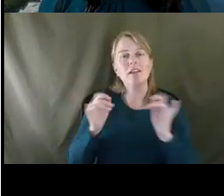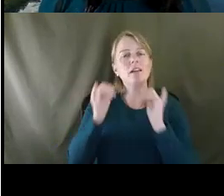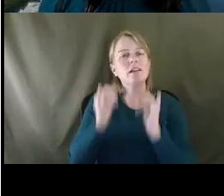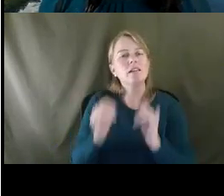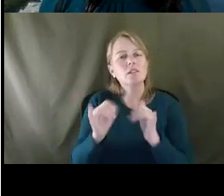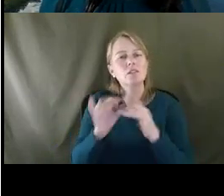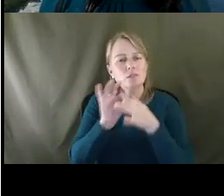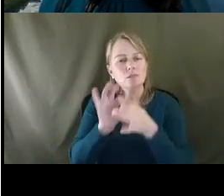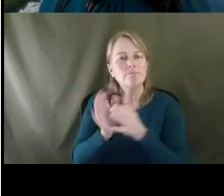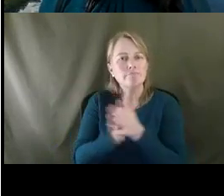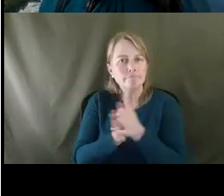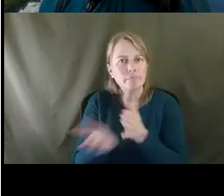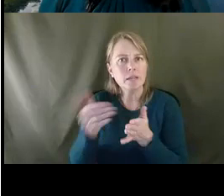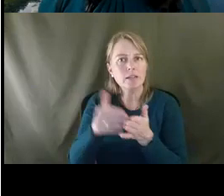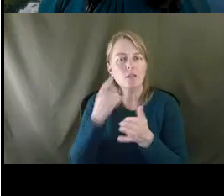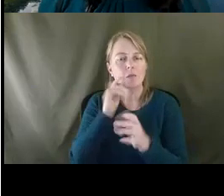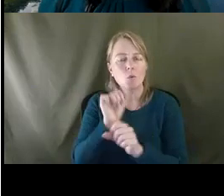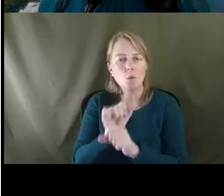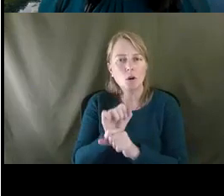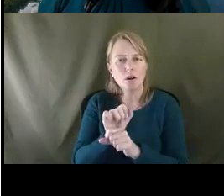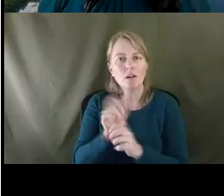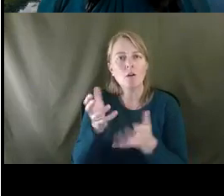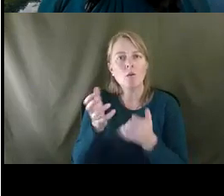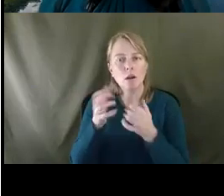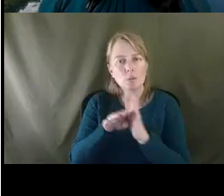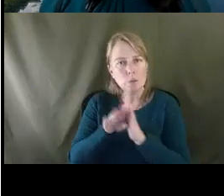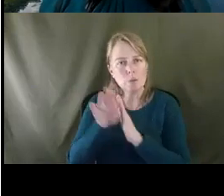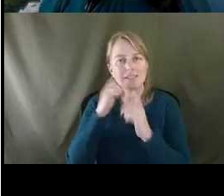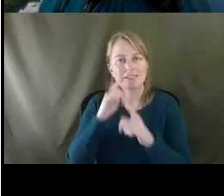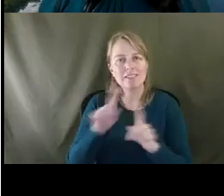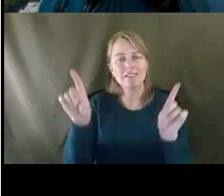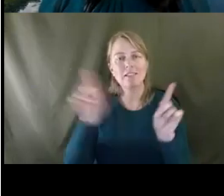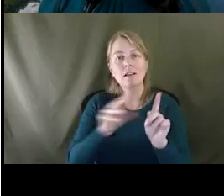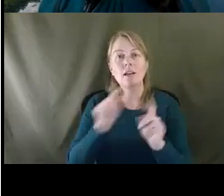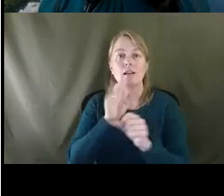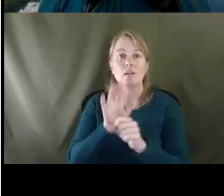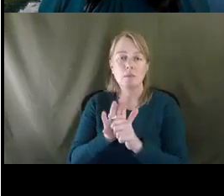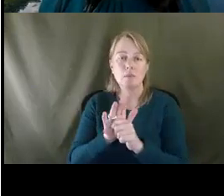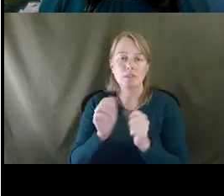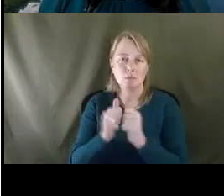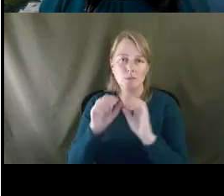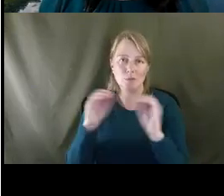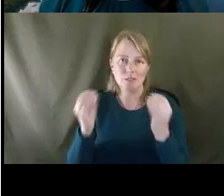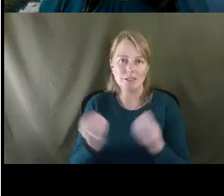their passion for their work, their drive to succeed, and their overall commitment to an organization.